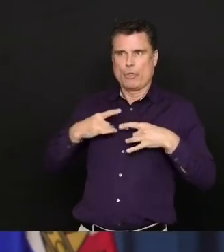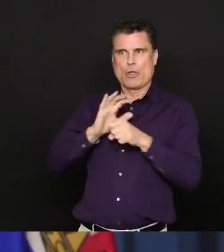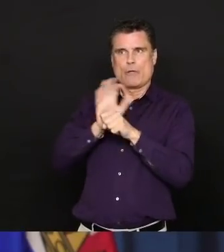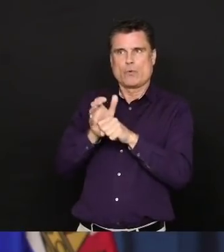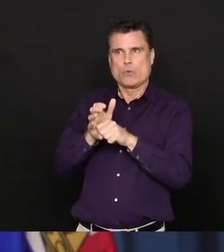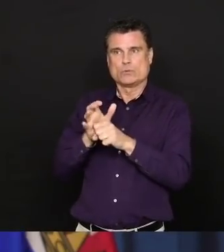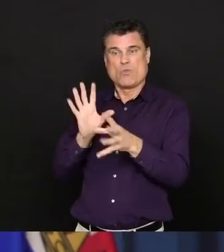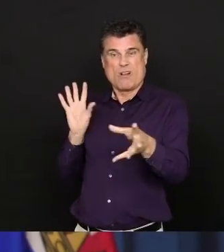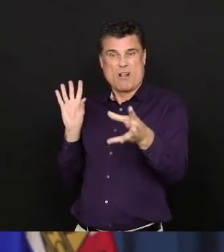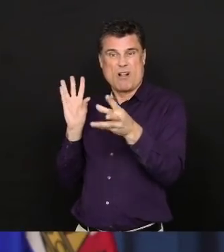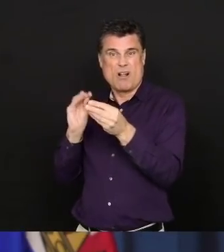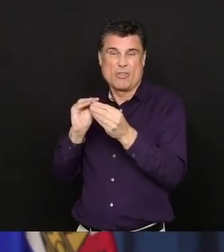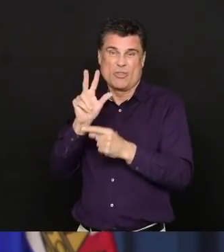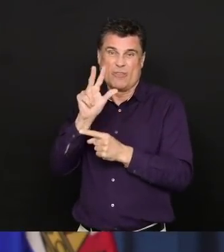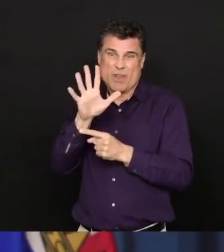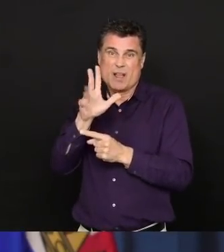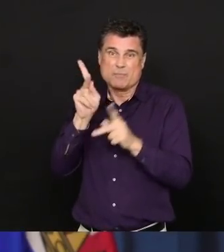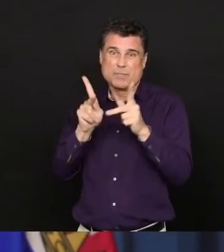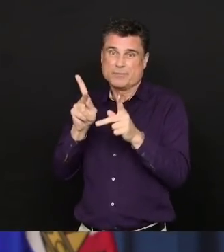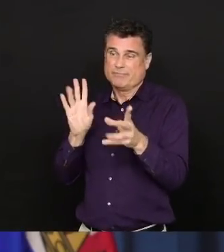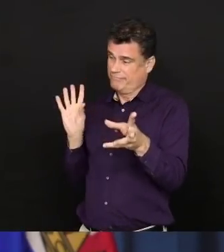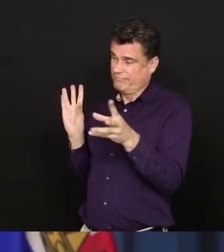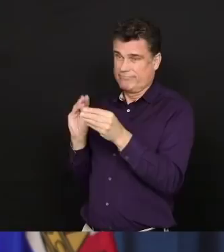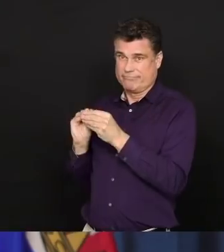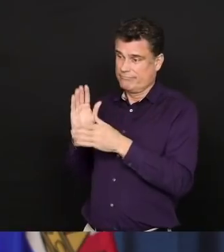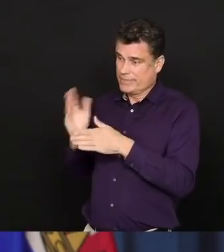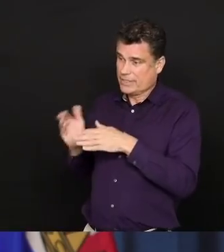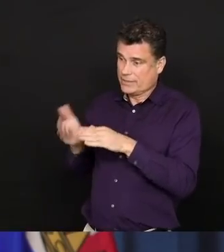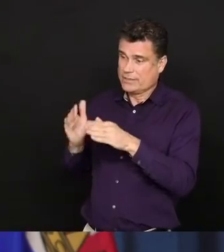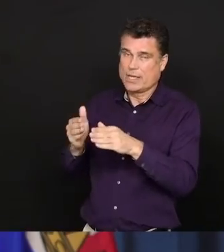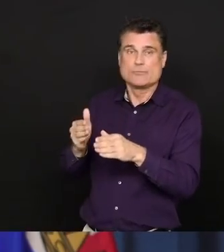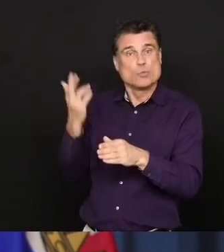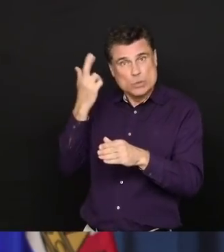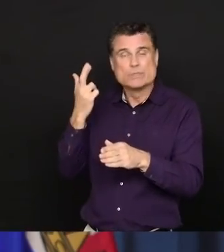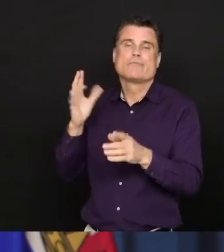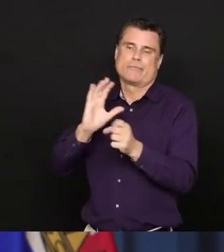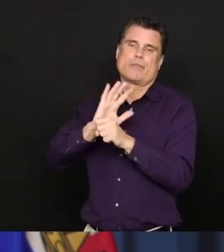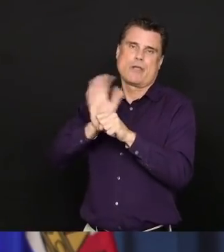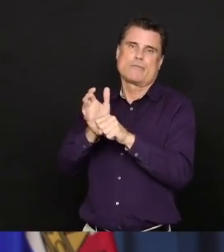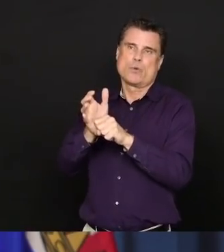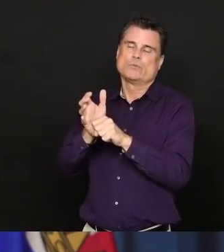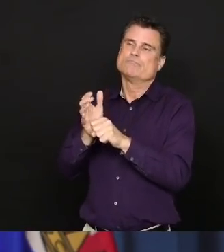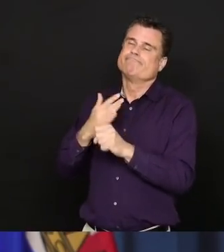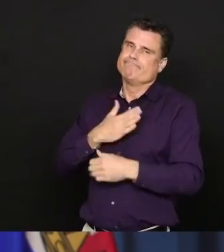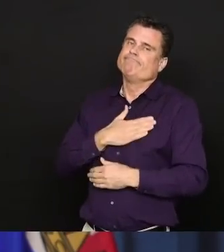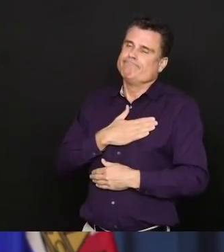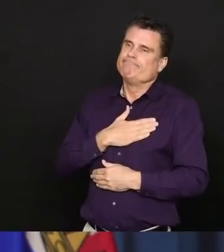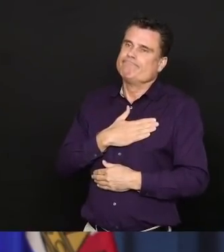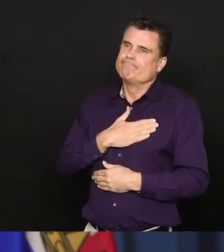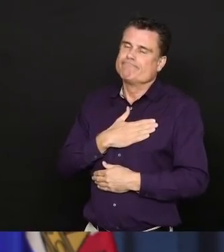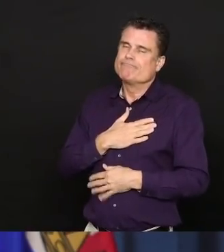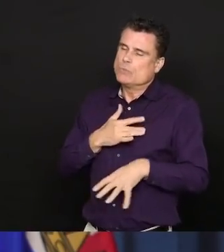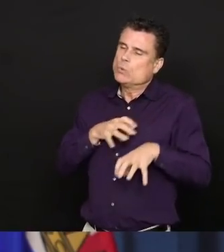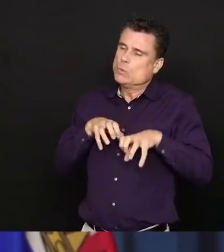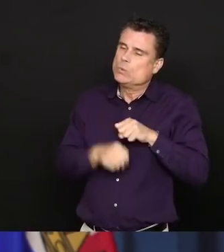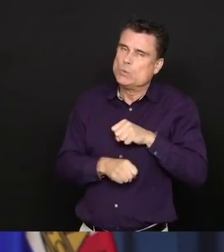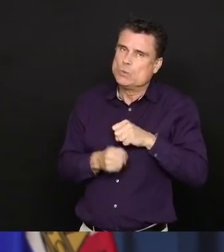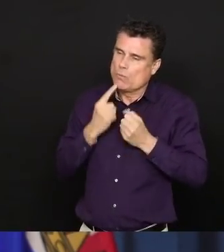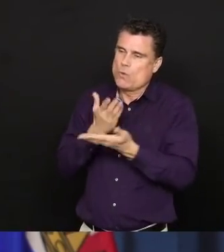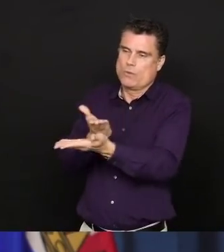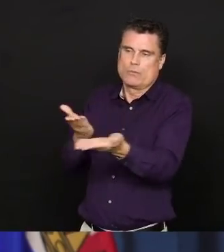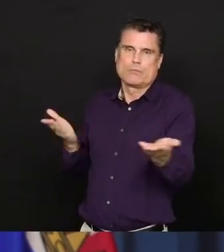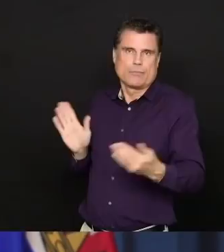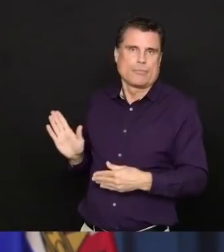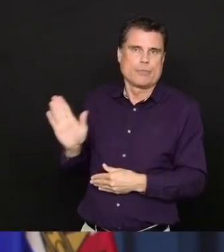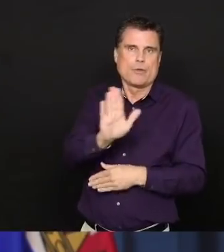families of the four people who passed away today. The 35 people who passed away from COVID-19 in British Columbia. Our hearts go